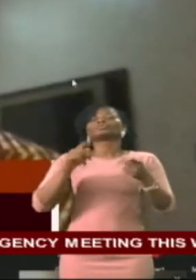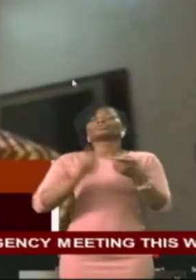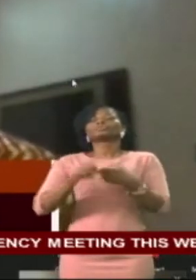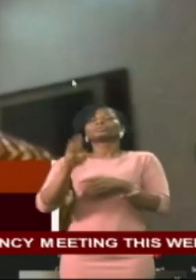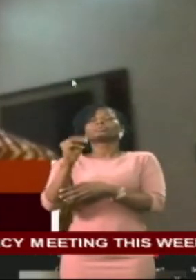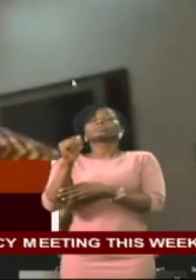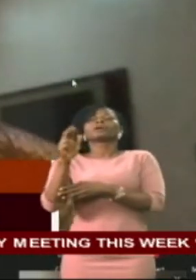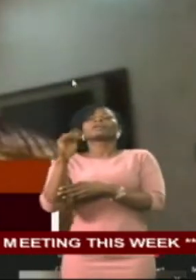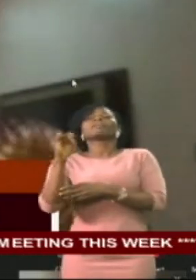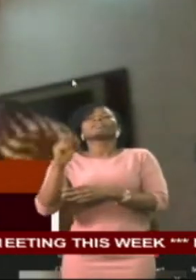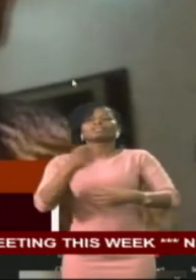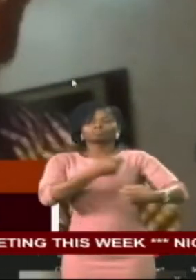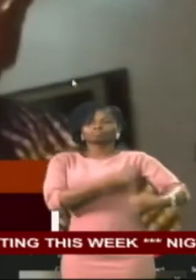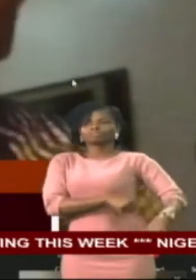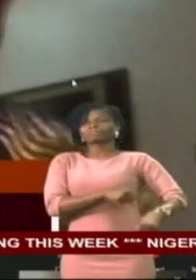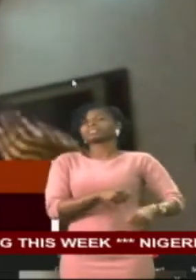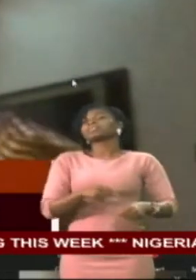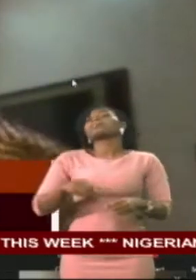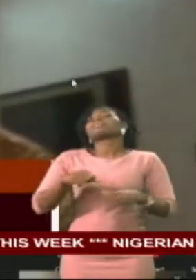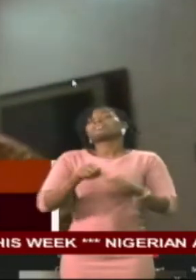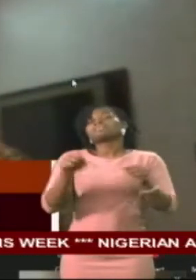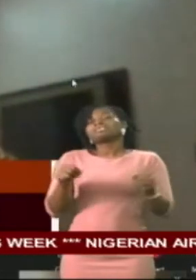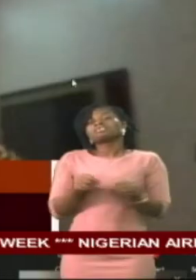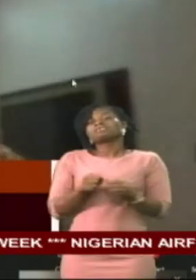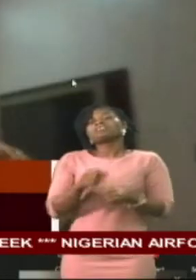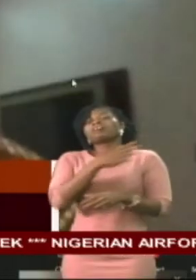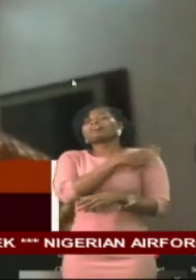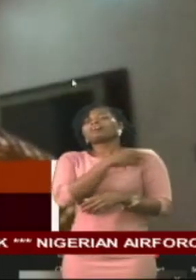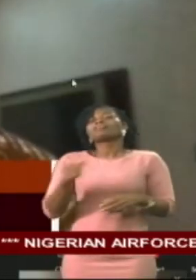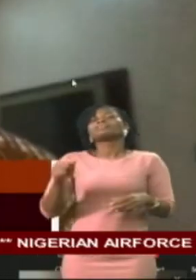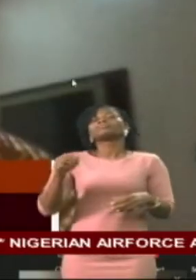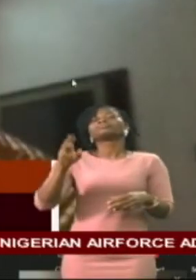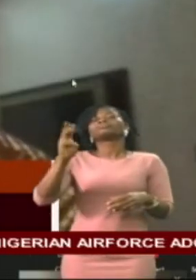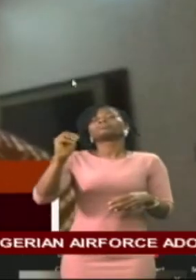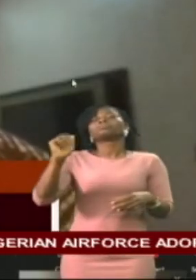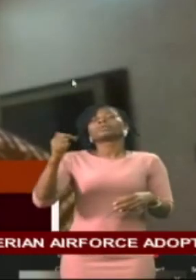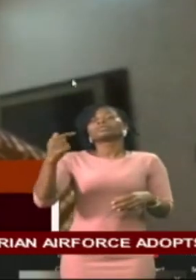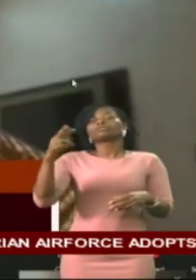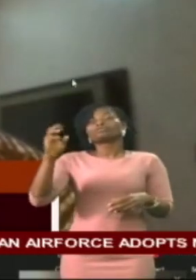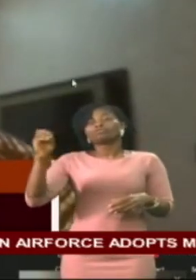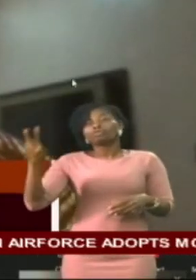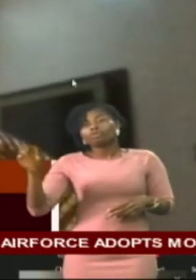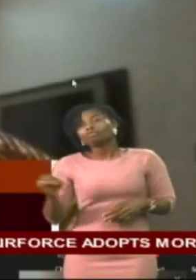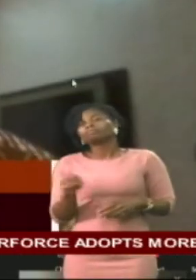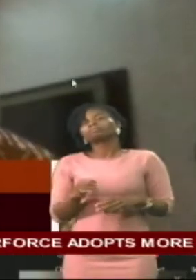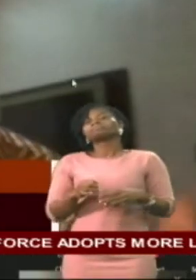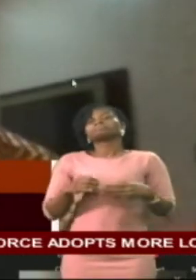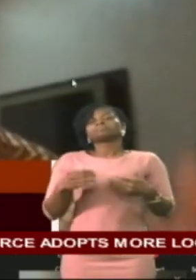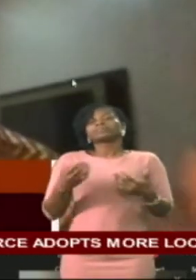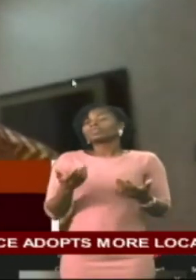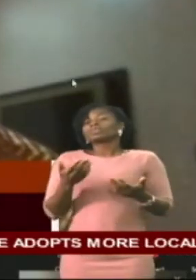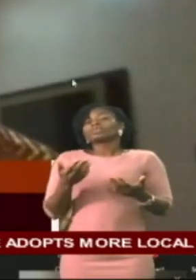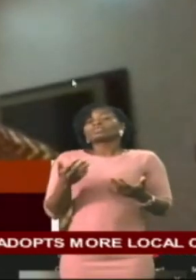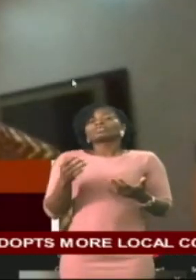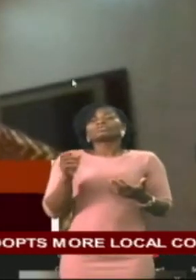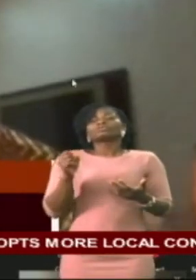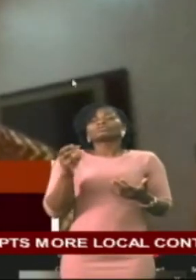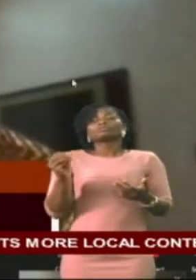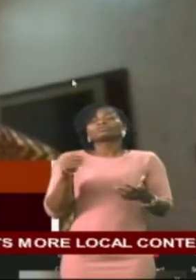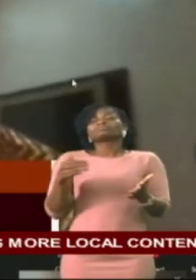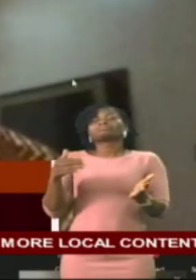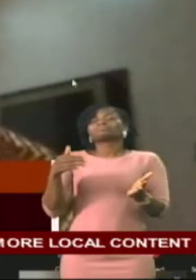restoration, whereas there may be no mangroves in those places, because you may not really know what is happening on the ground. So engaging